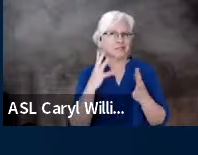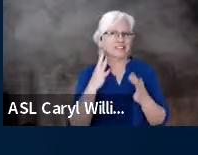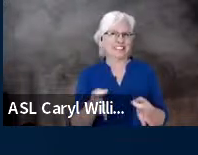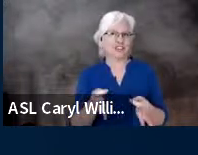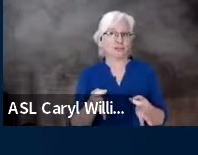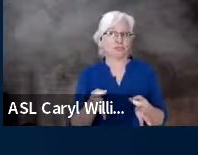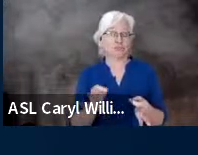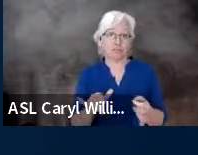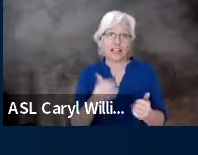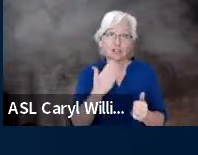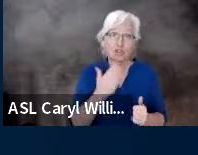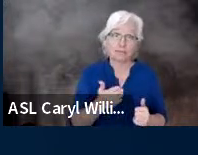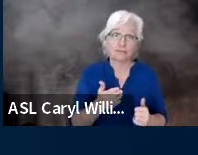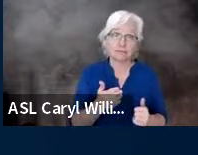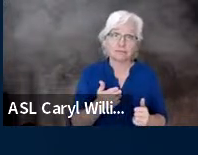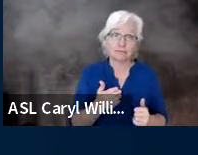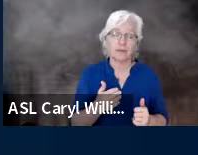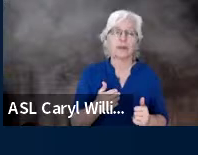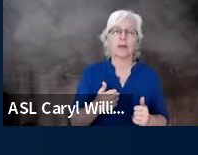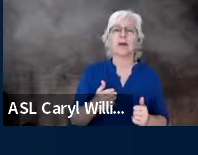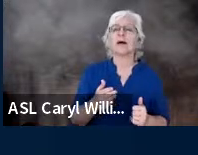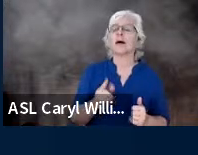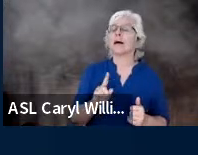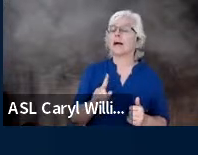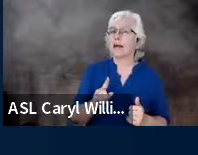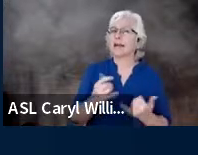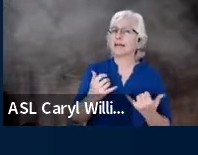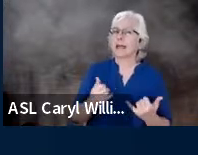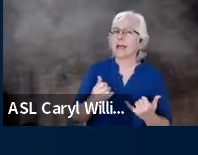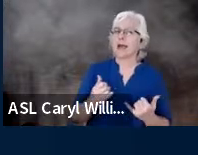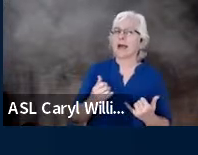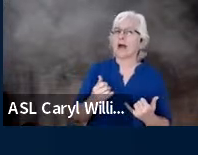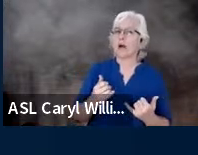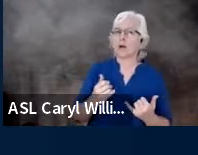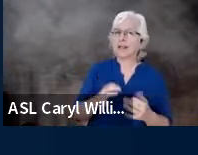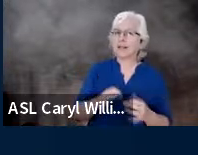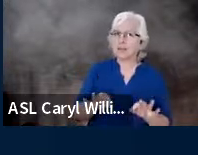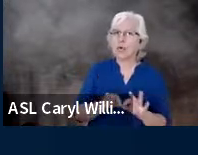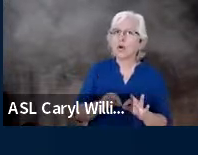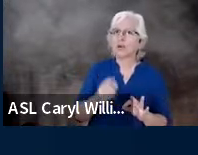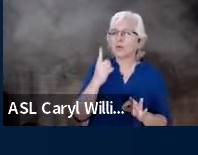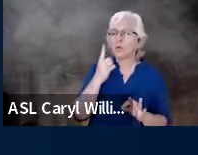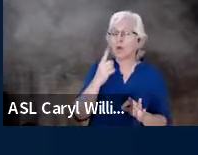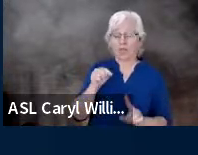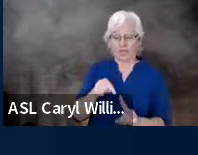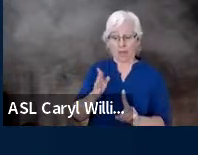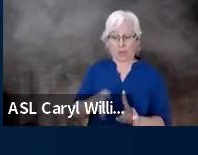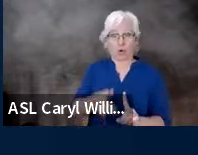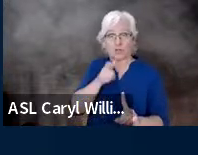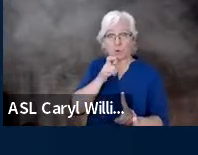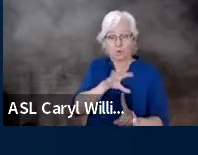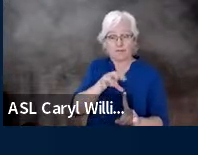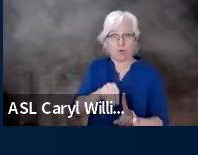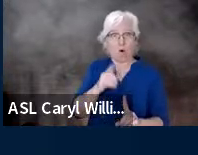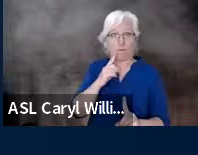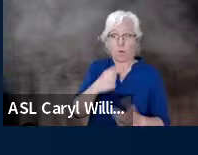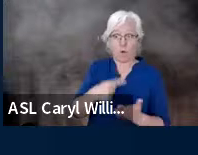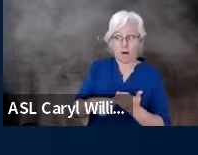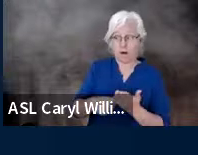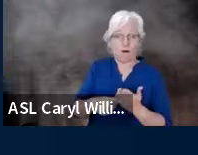But it's worth questioning, right, who the person is who's involved.